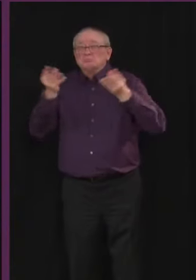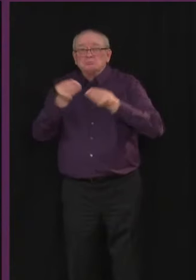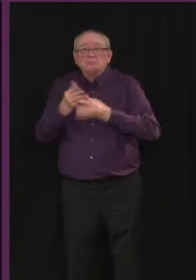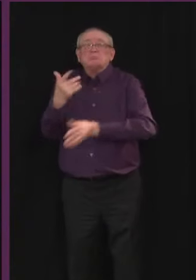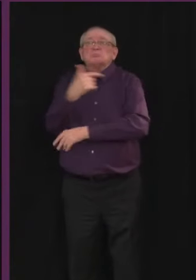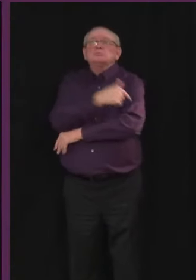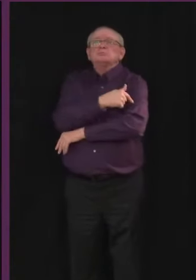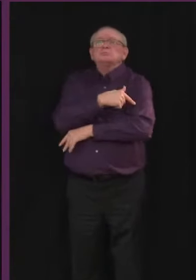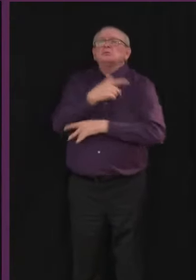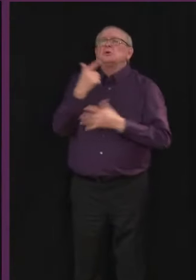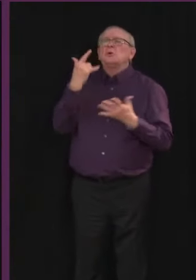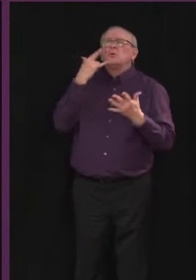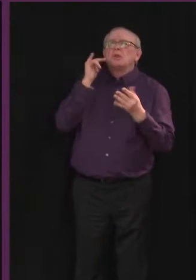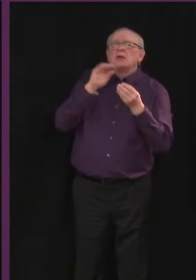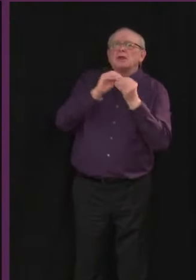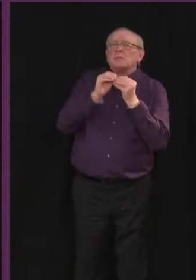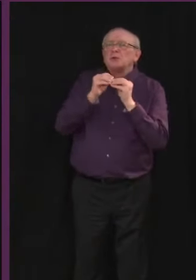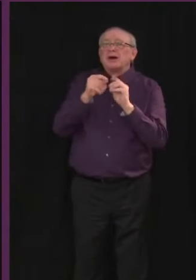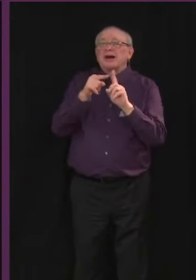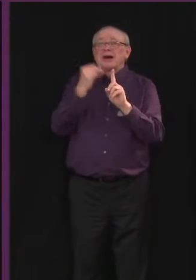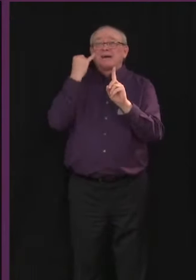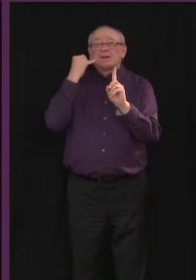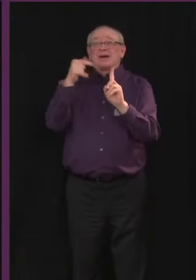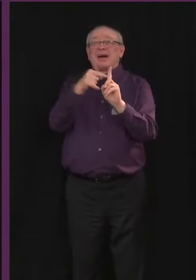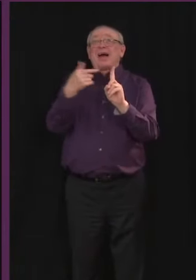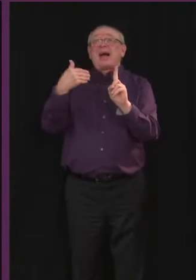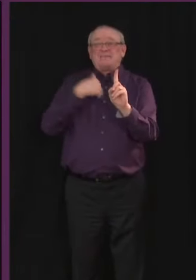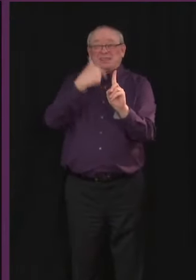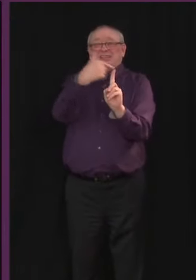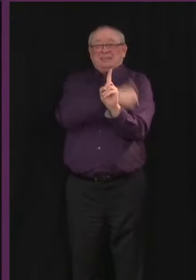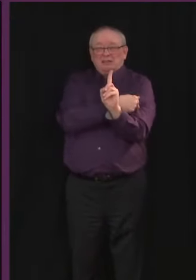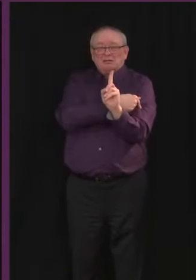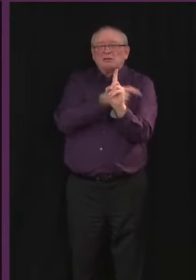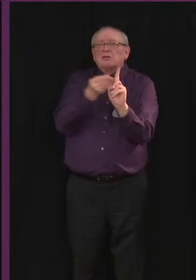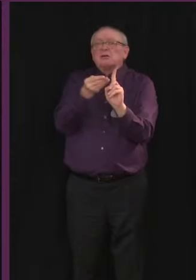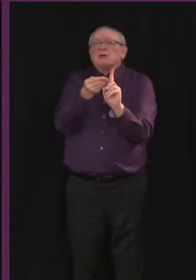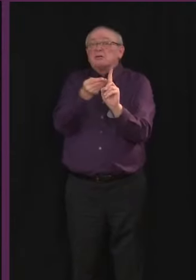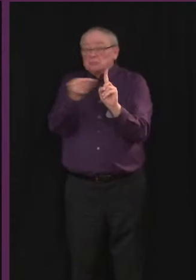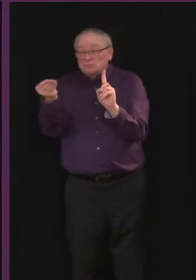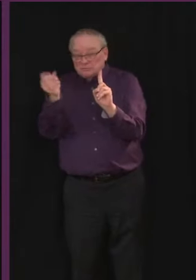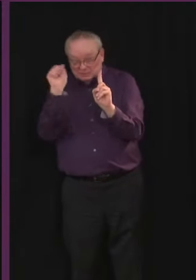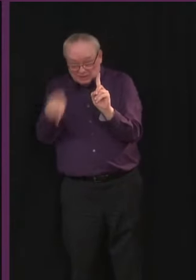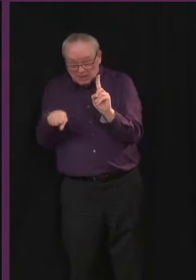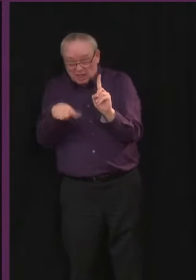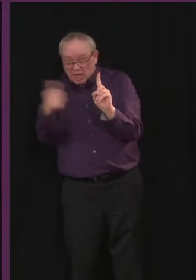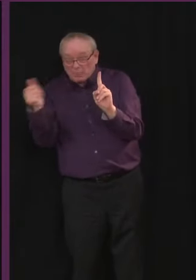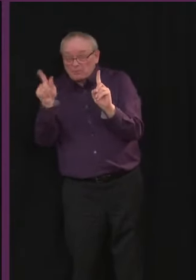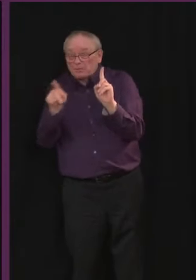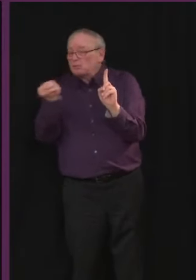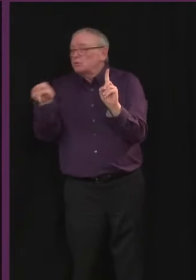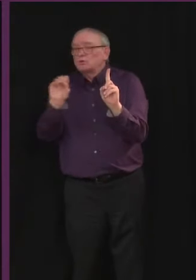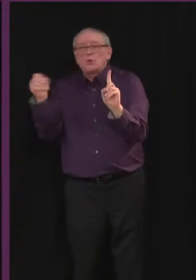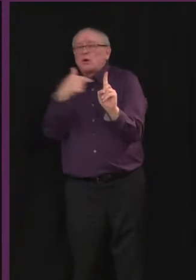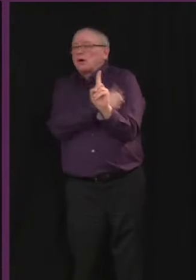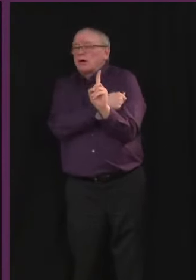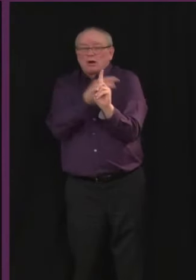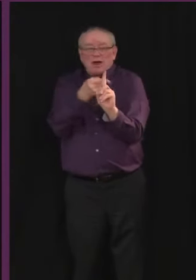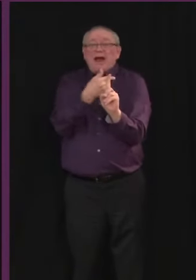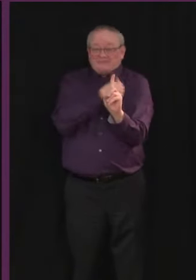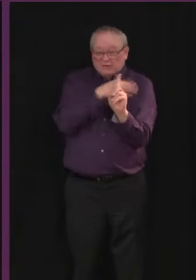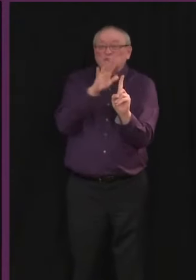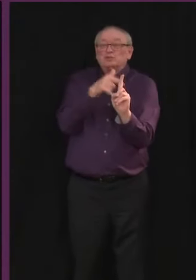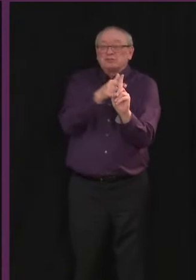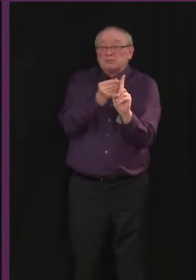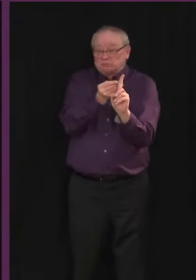potentially transmit the virus to others. And until we have better information on that, we do still need to maintain our current